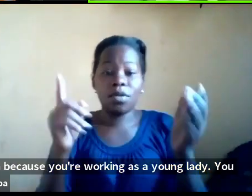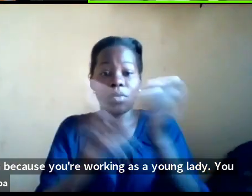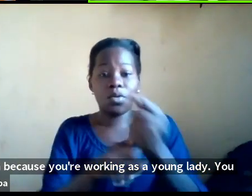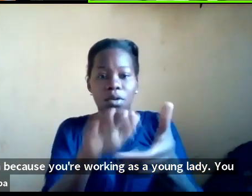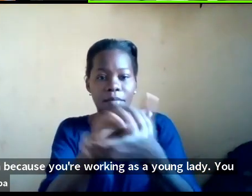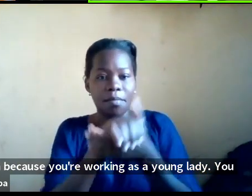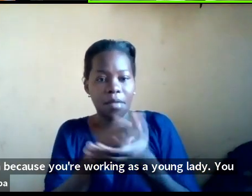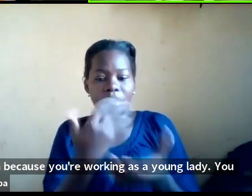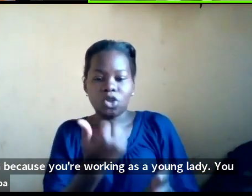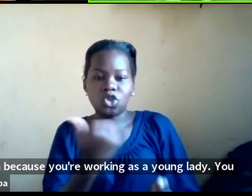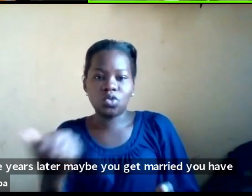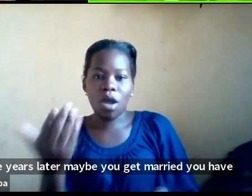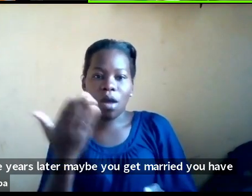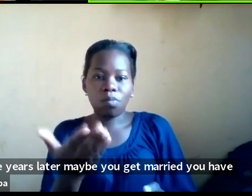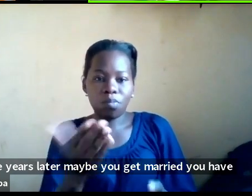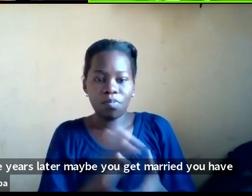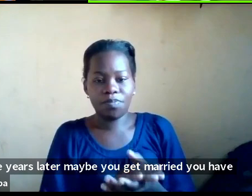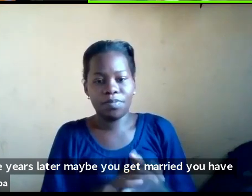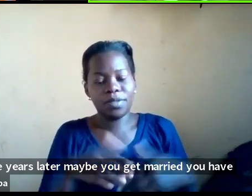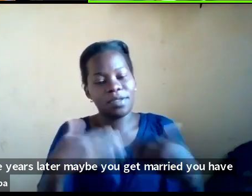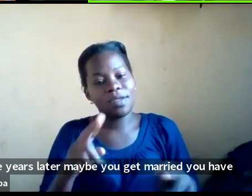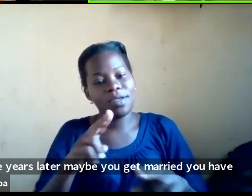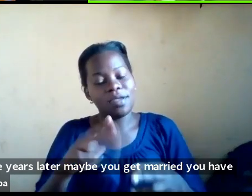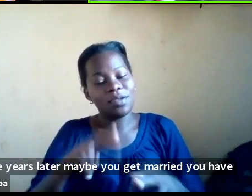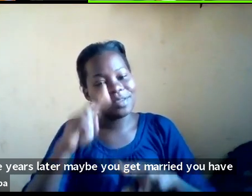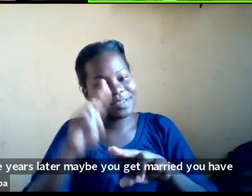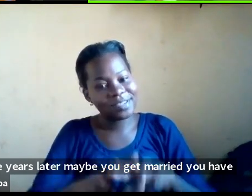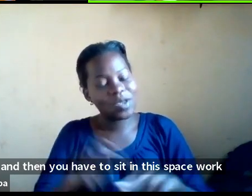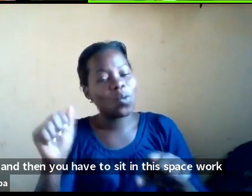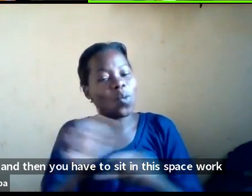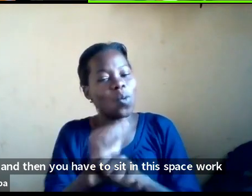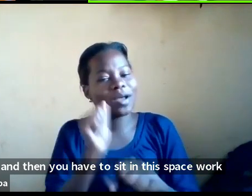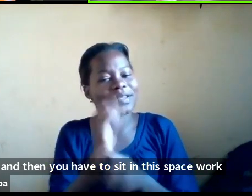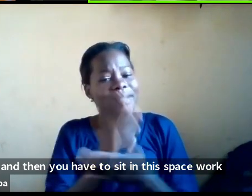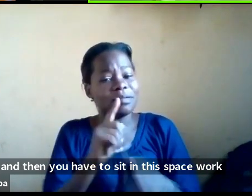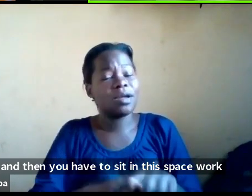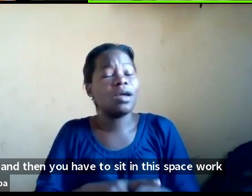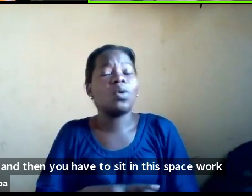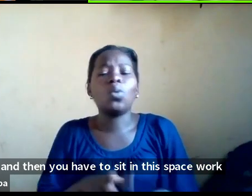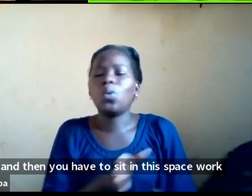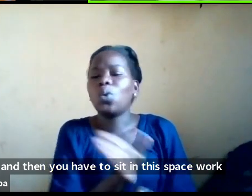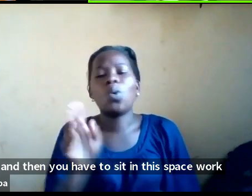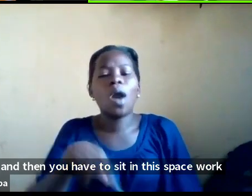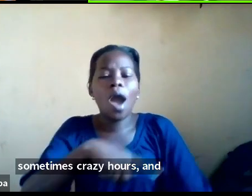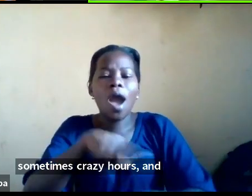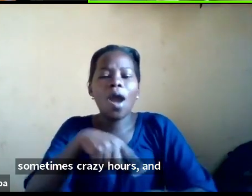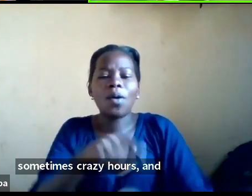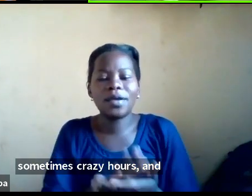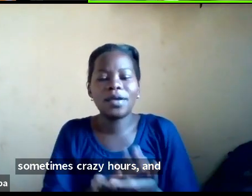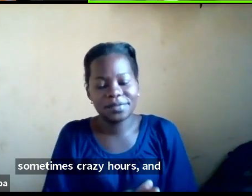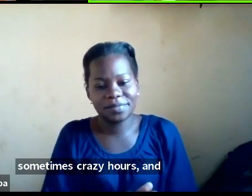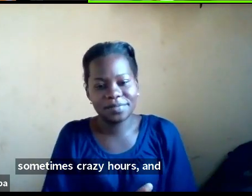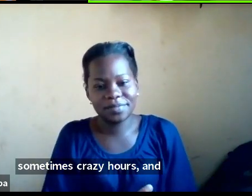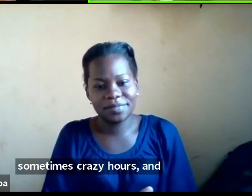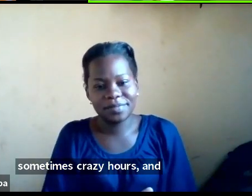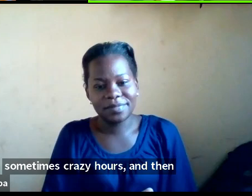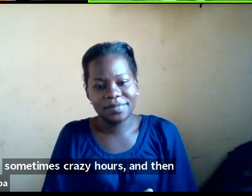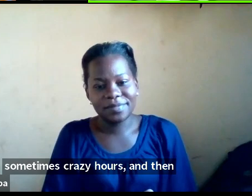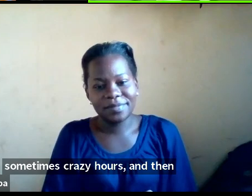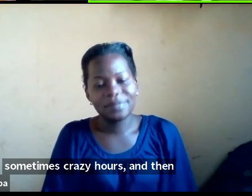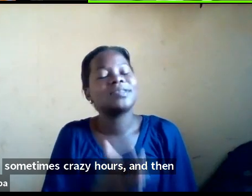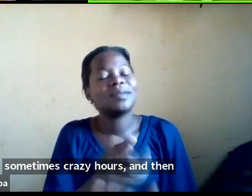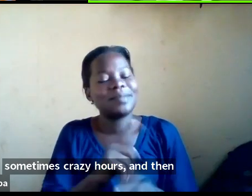having children, and then you have to sit in this space, work sometimes crazy hours, and then it becomes a bit